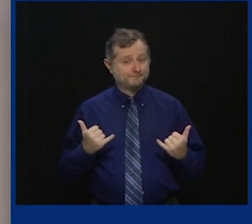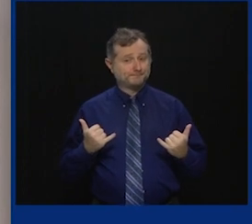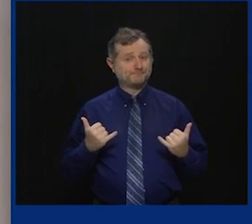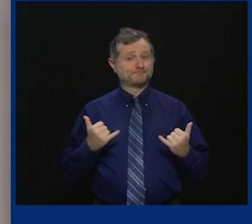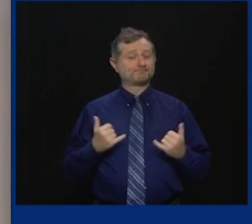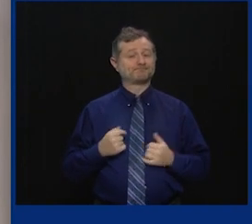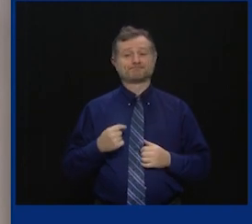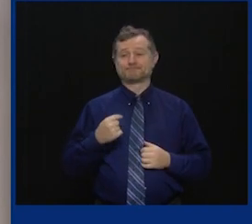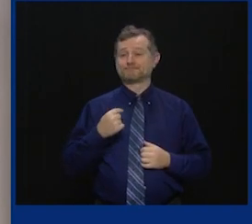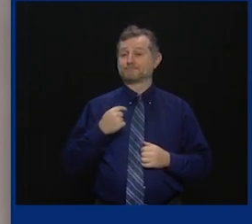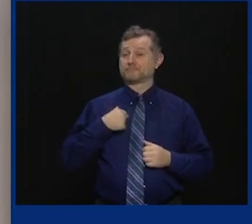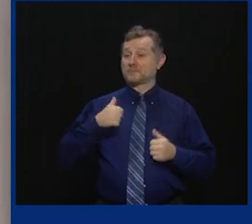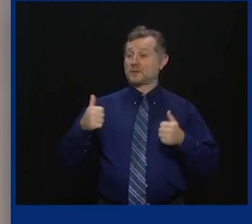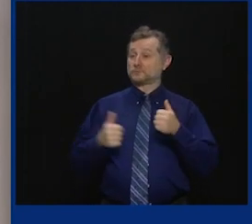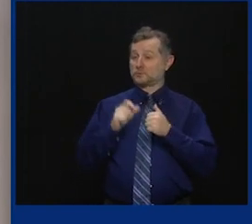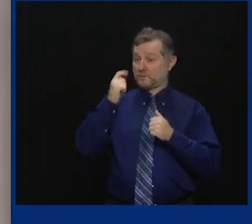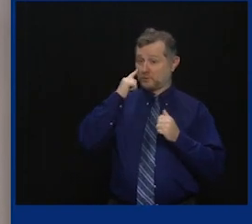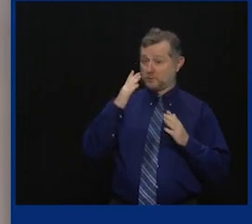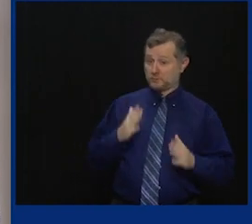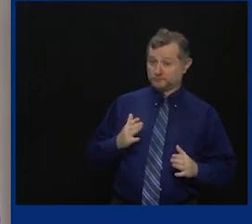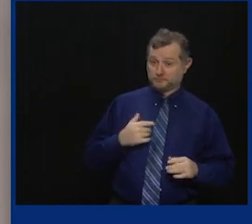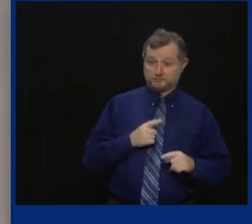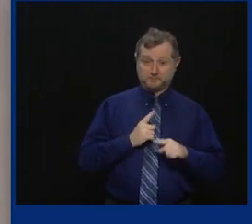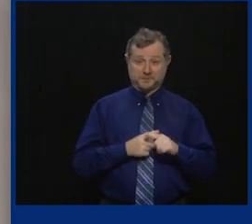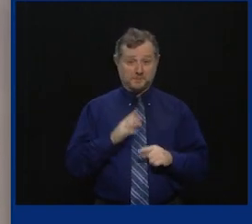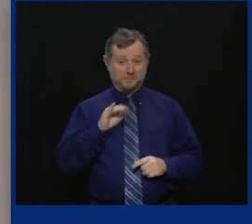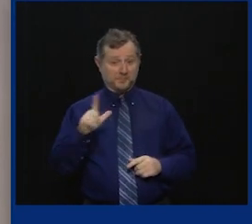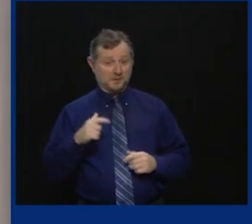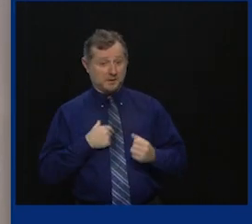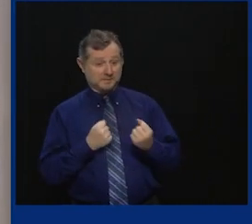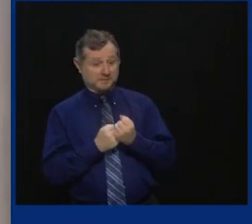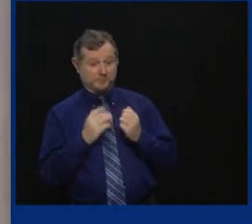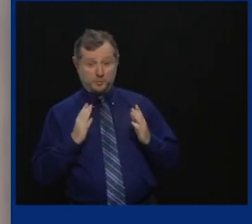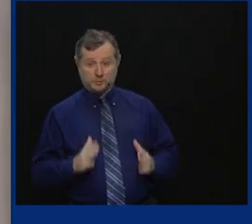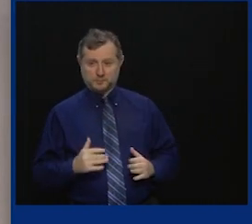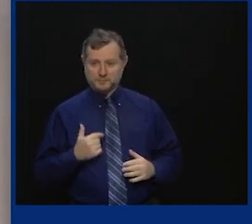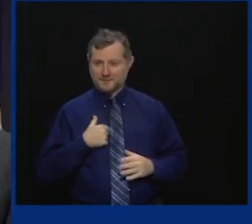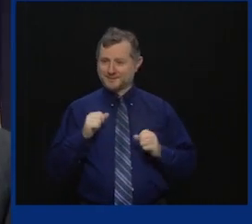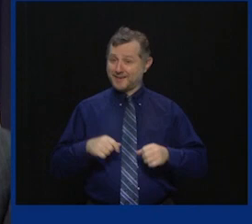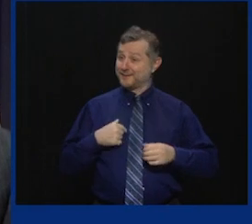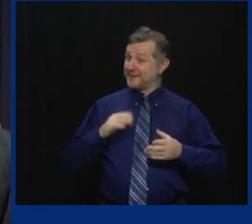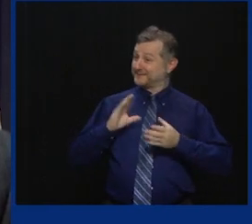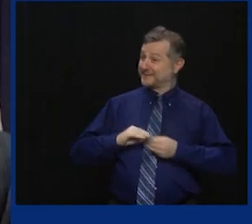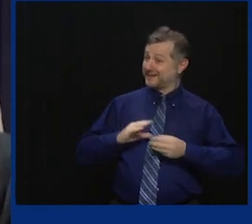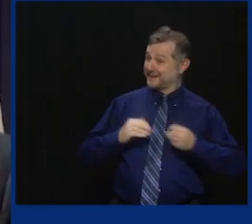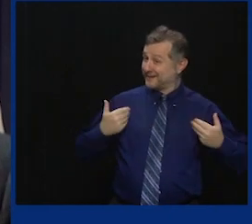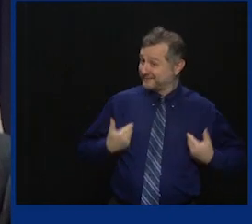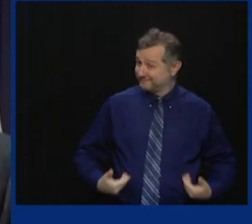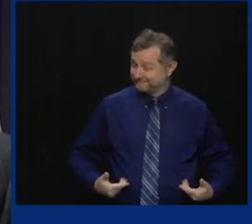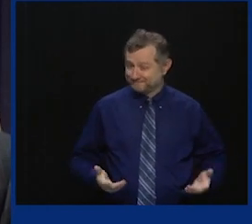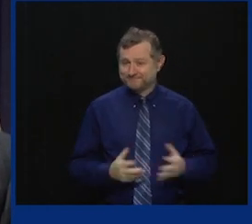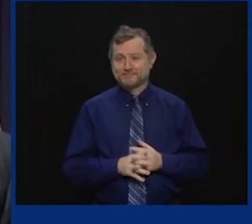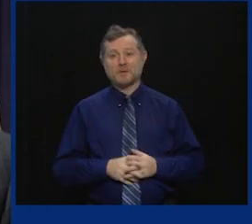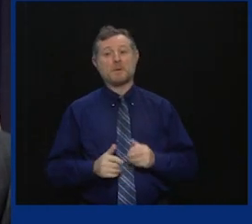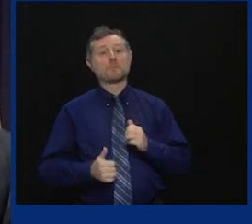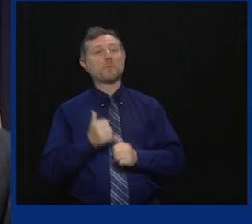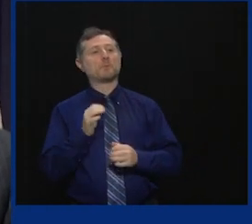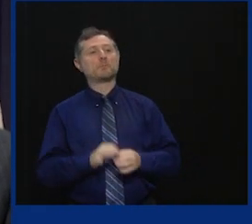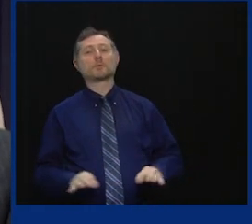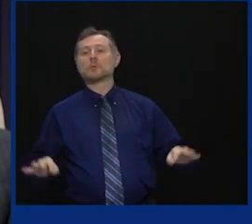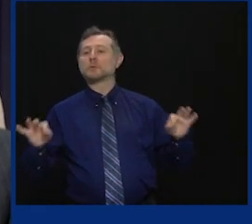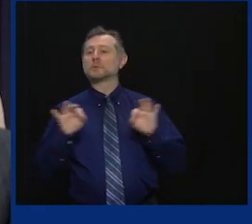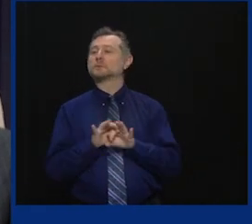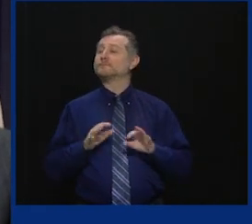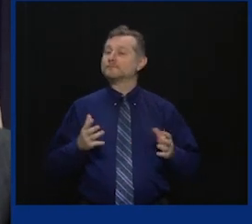and Bill's sponsor gets to say a few words. But more importantly, I am the last thing